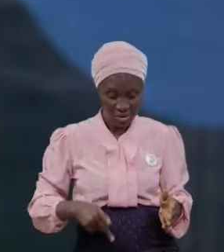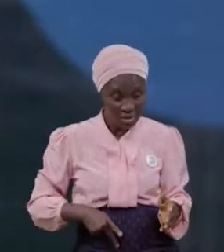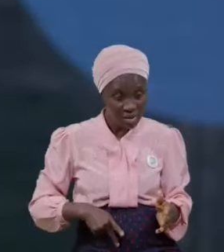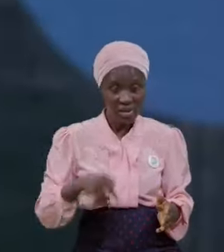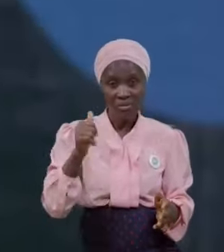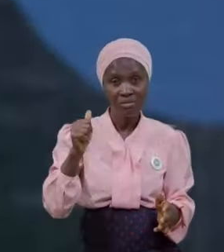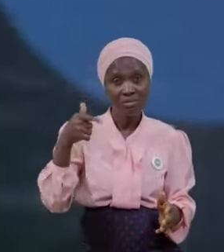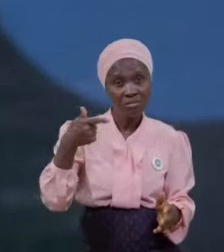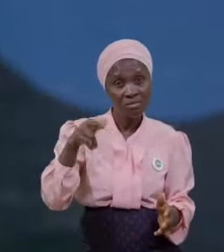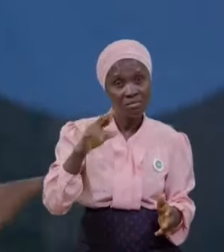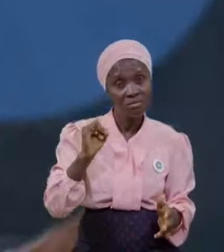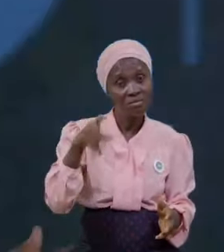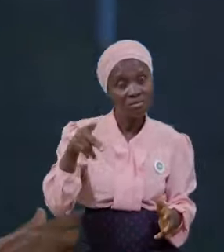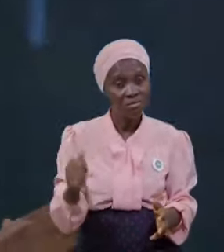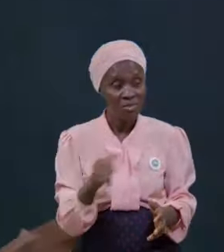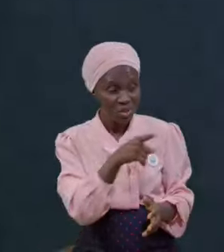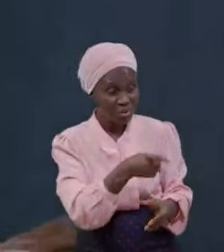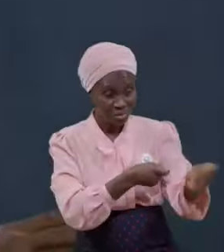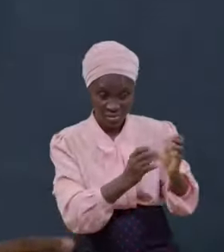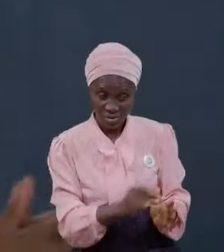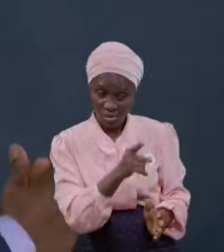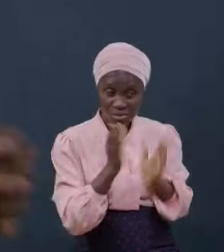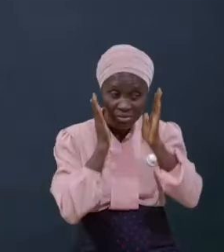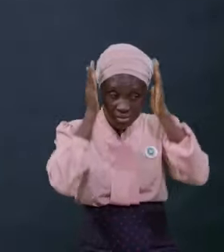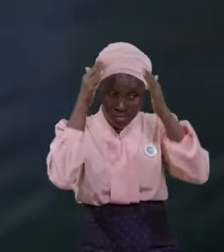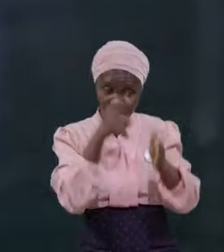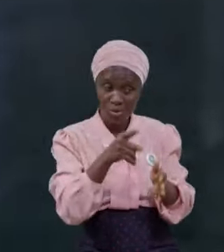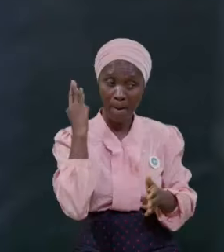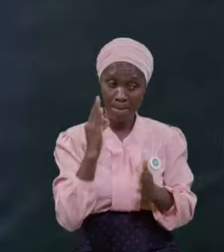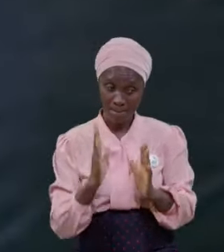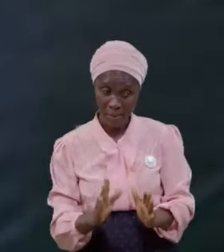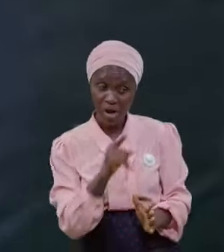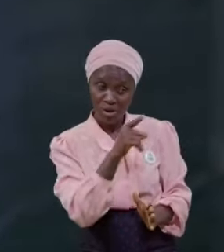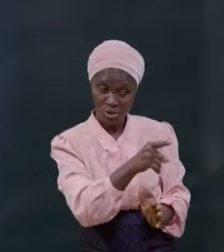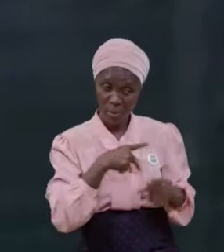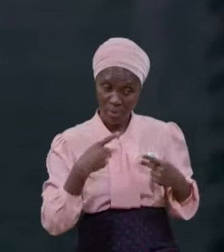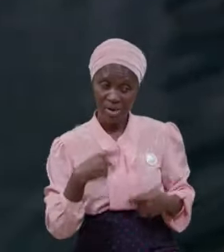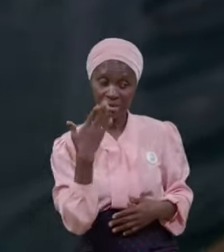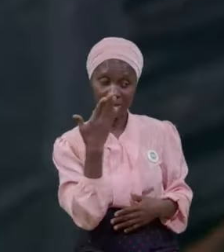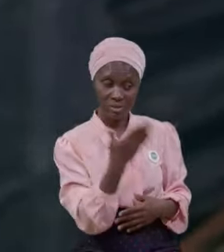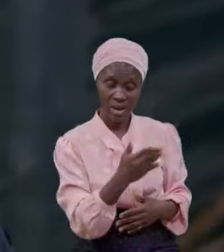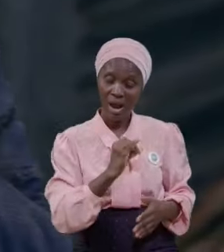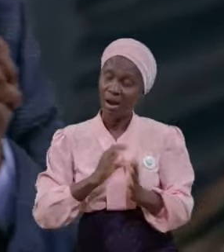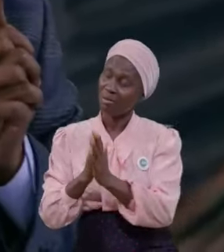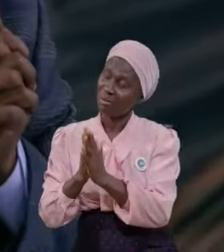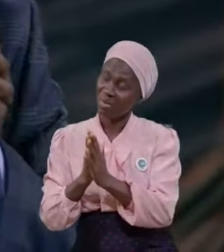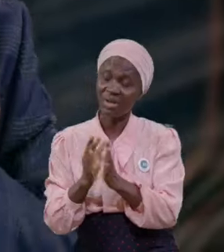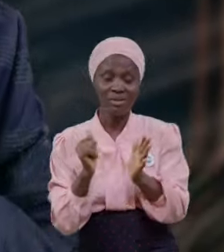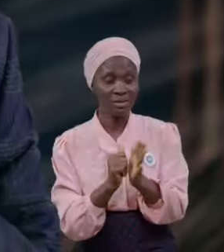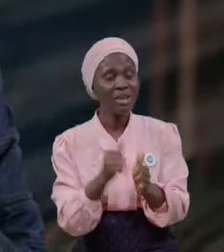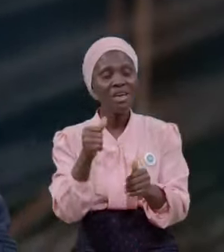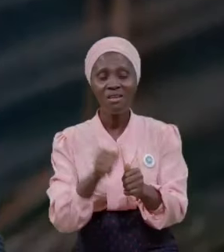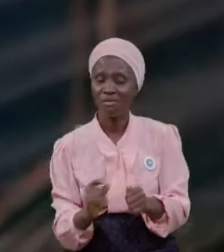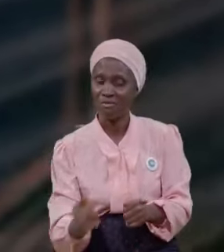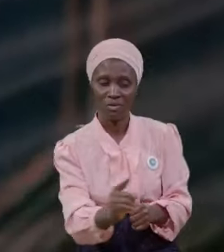there, pastor there, priest there, I pray that everyone, including the